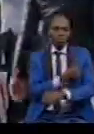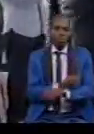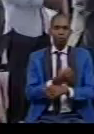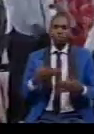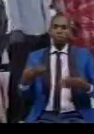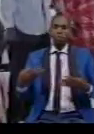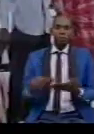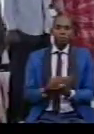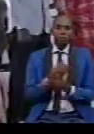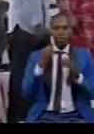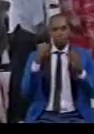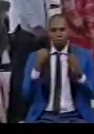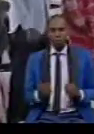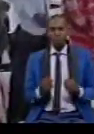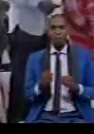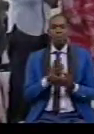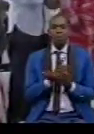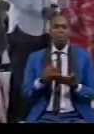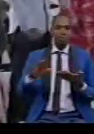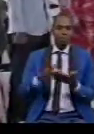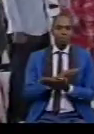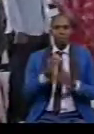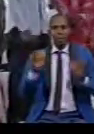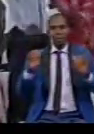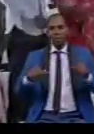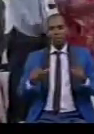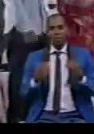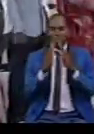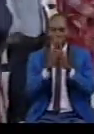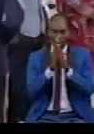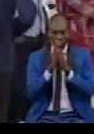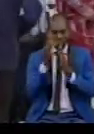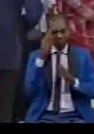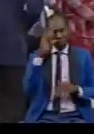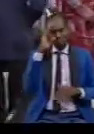You know, if in your life you take this verse, you